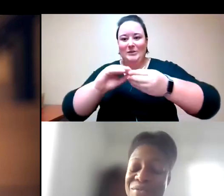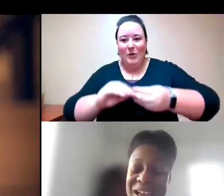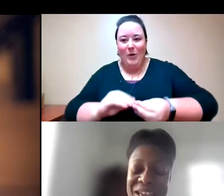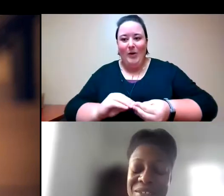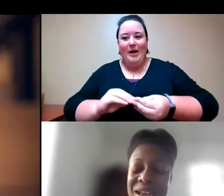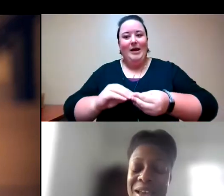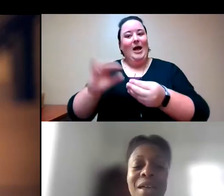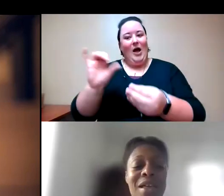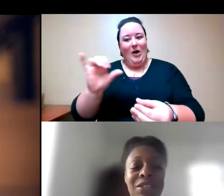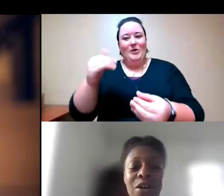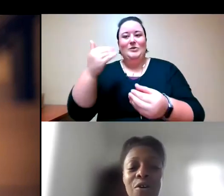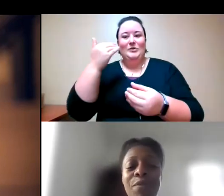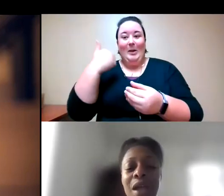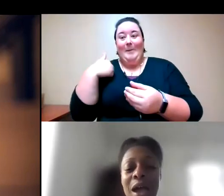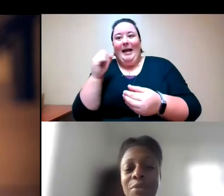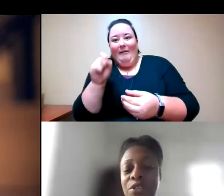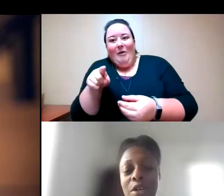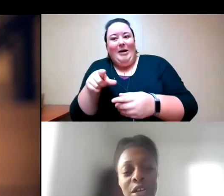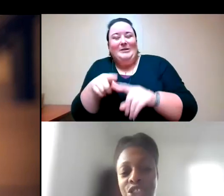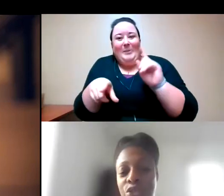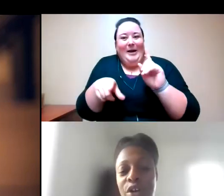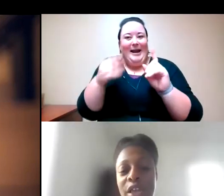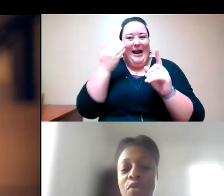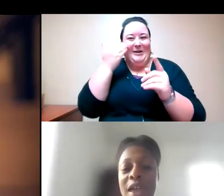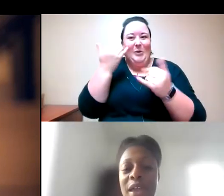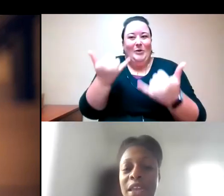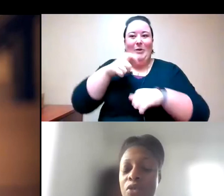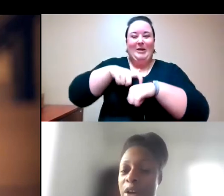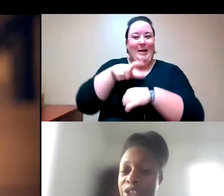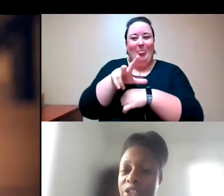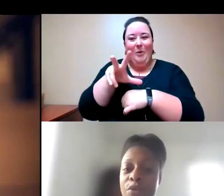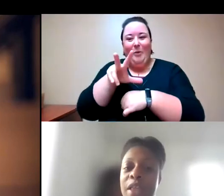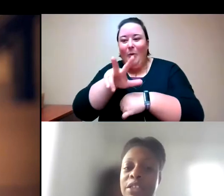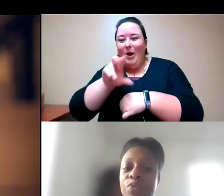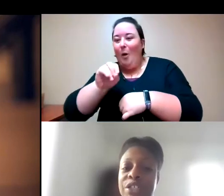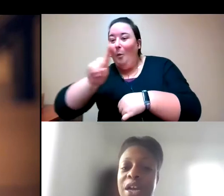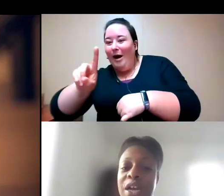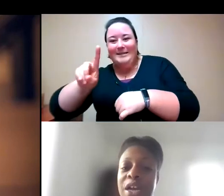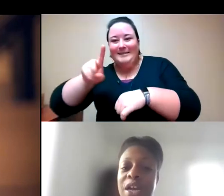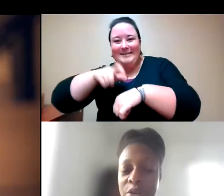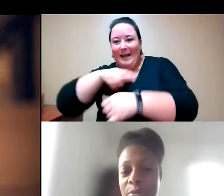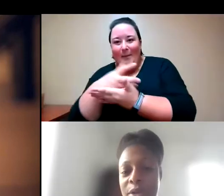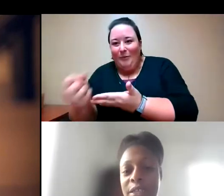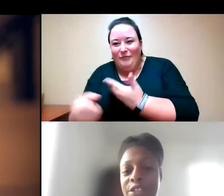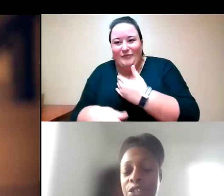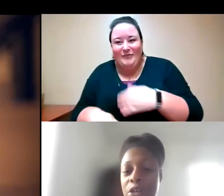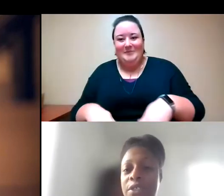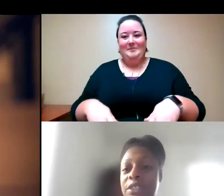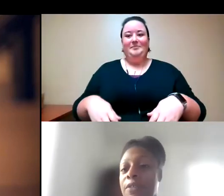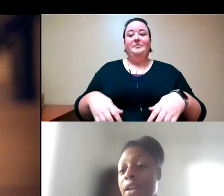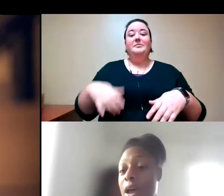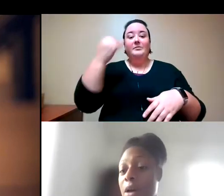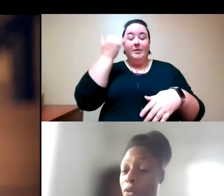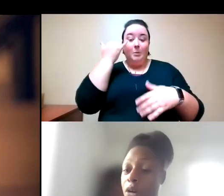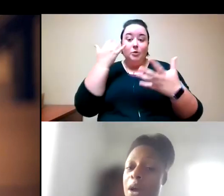and we do not have time. So I'm just going to cut it short. If you have any questions, if you would like to reach out to Michigan Rehabilitation Services